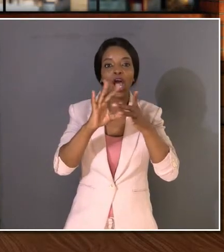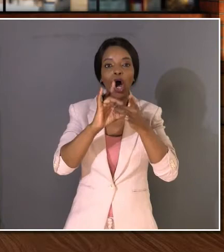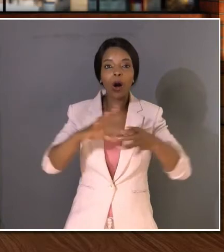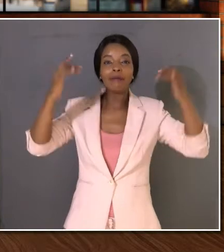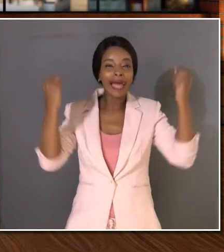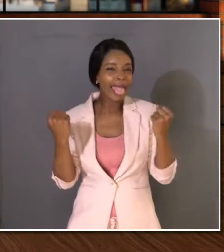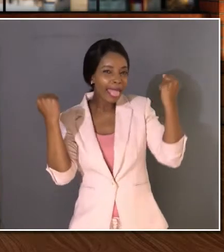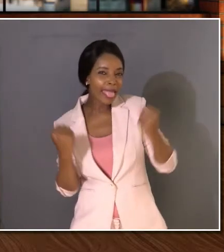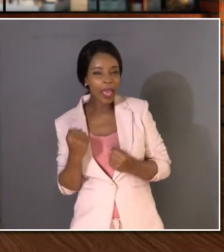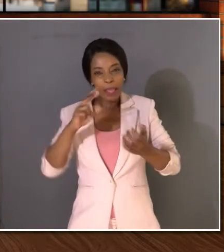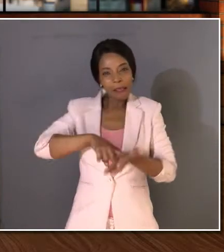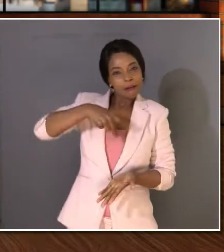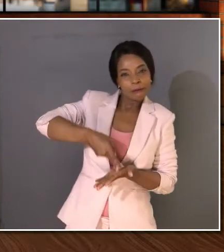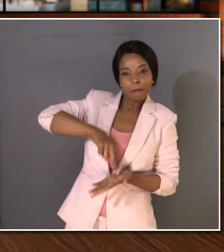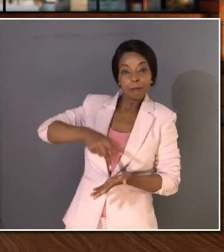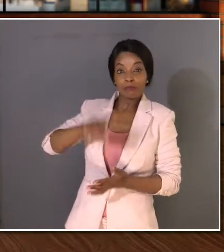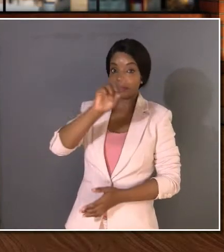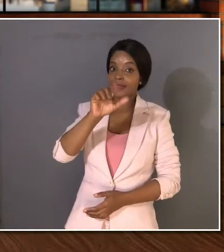you, Agri Cool, you've made my day.